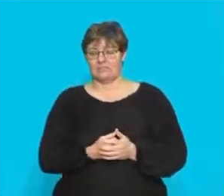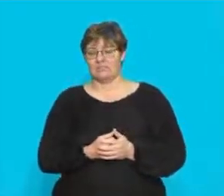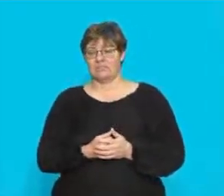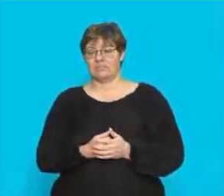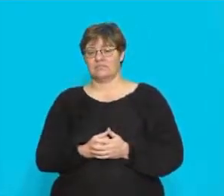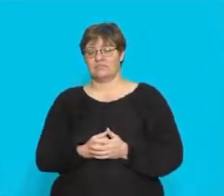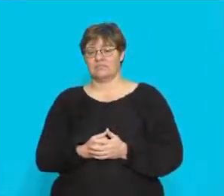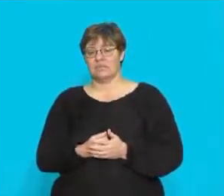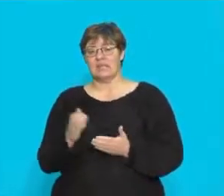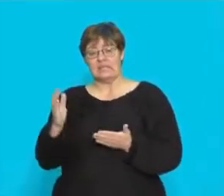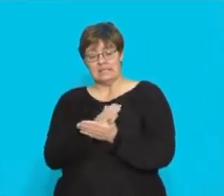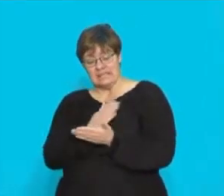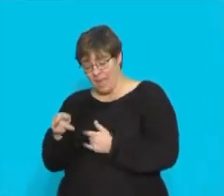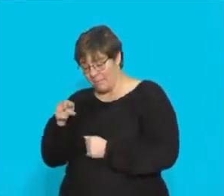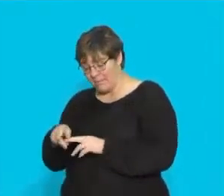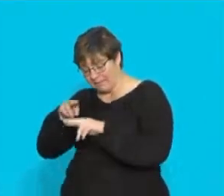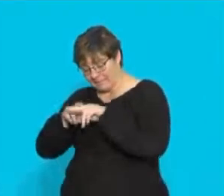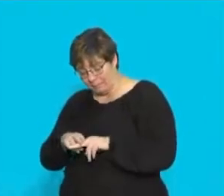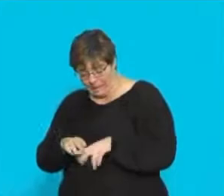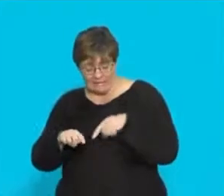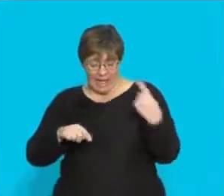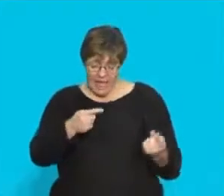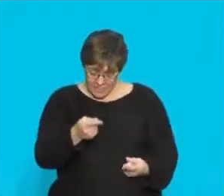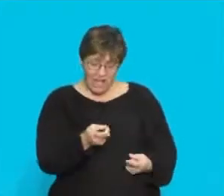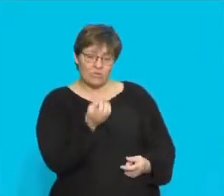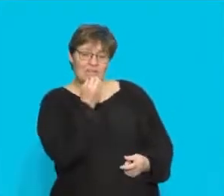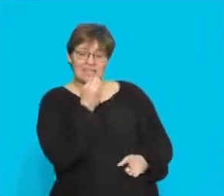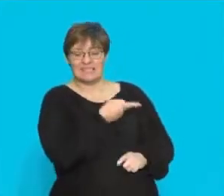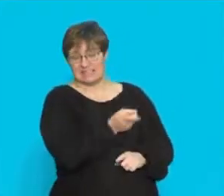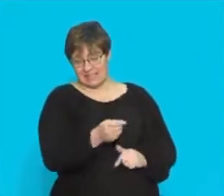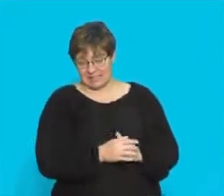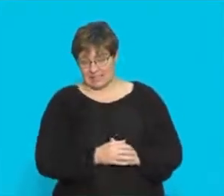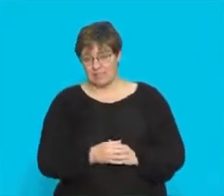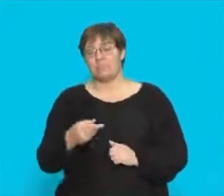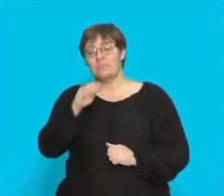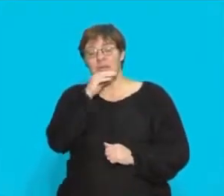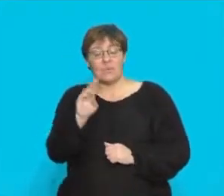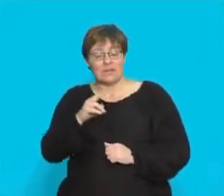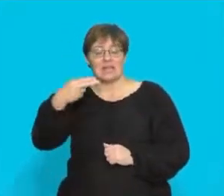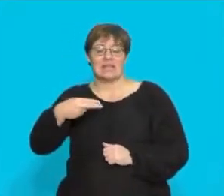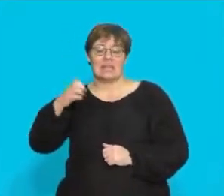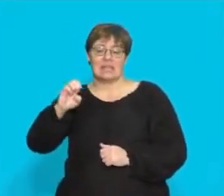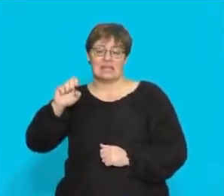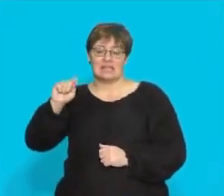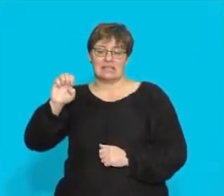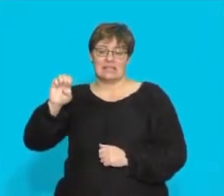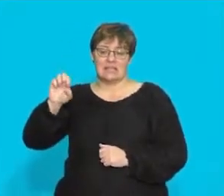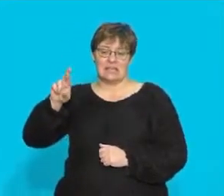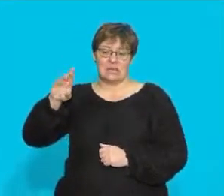All right, they make their own food. But on the other hand, right, some of them are going to